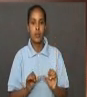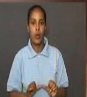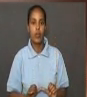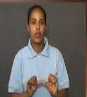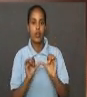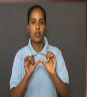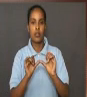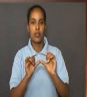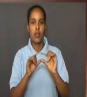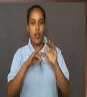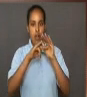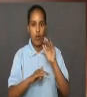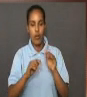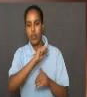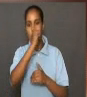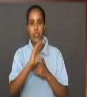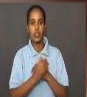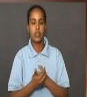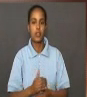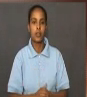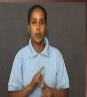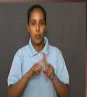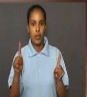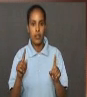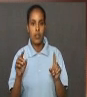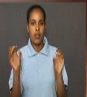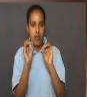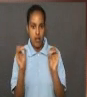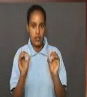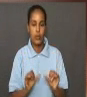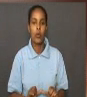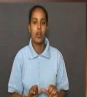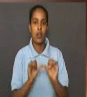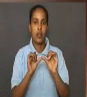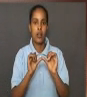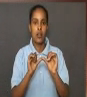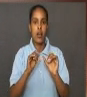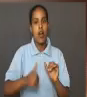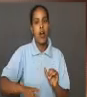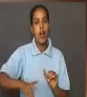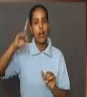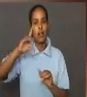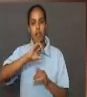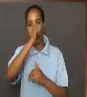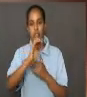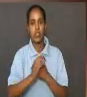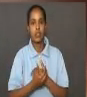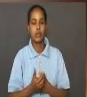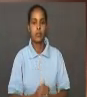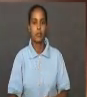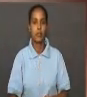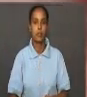is spontaneous toward lower temperatures, but non-spontaneous toward higher temperatures.